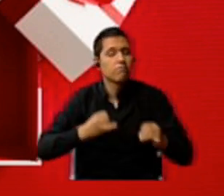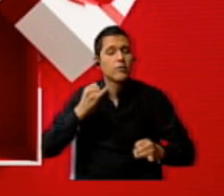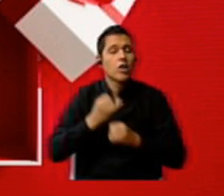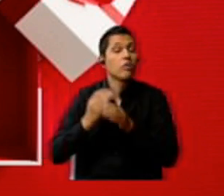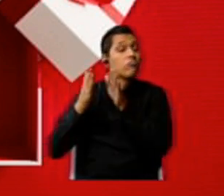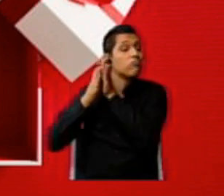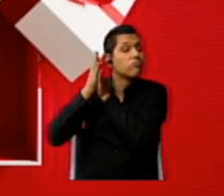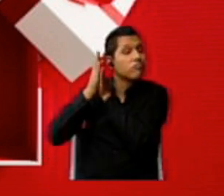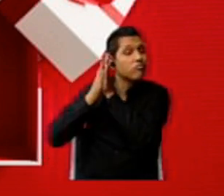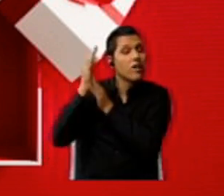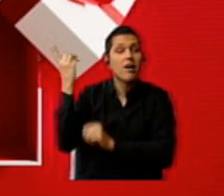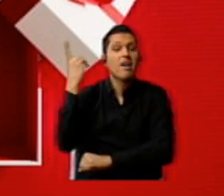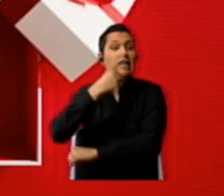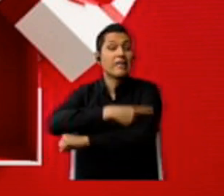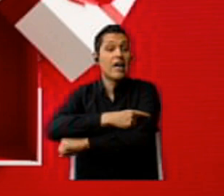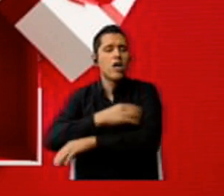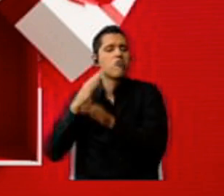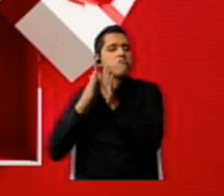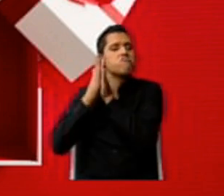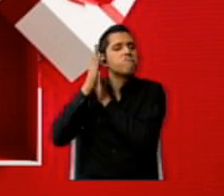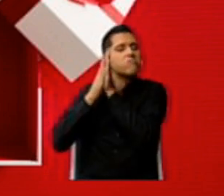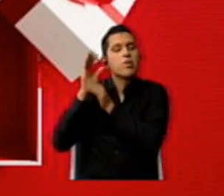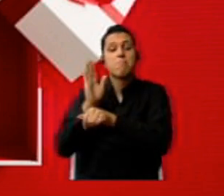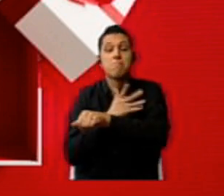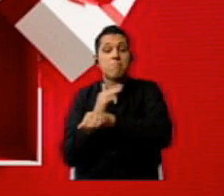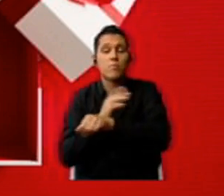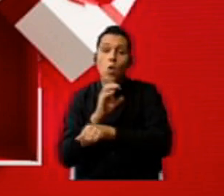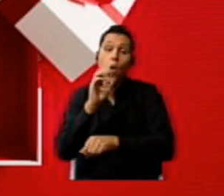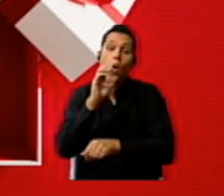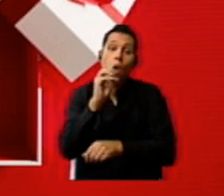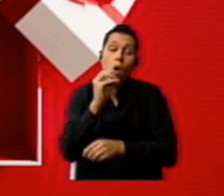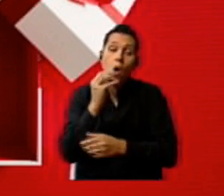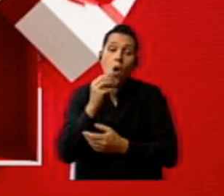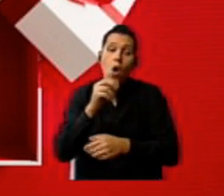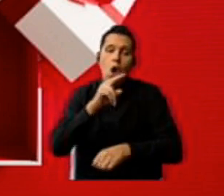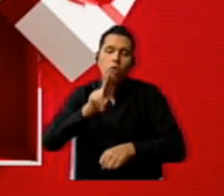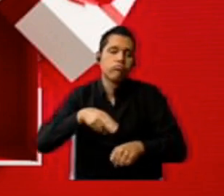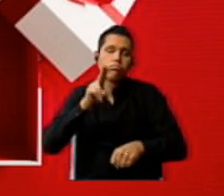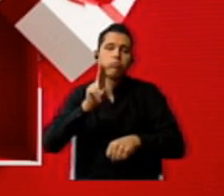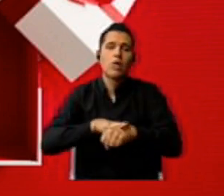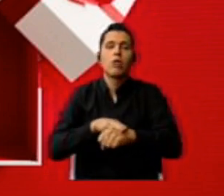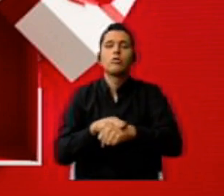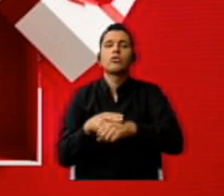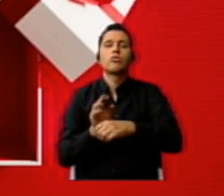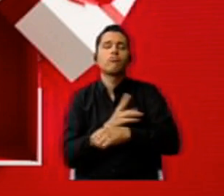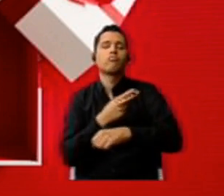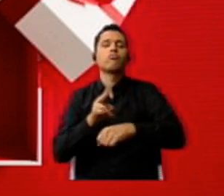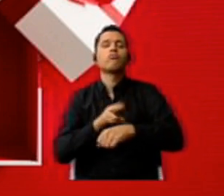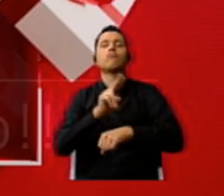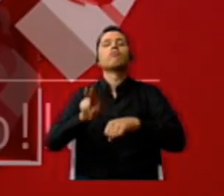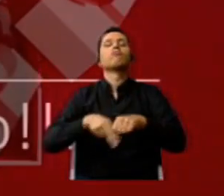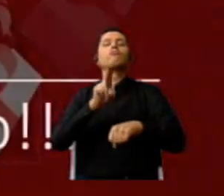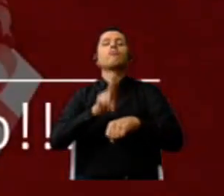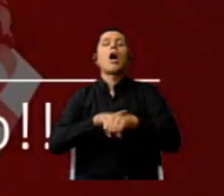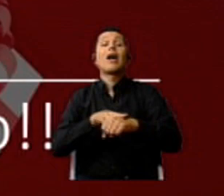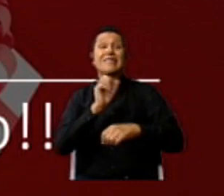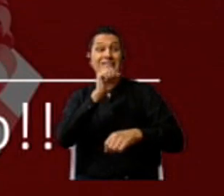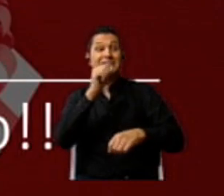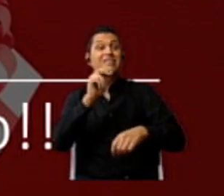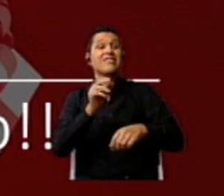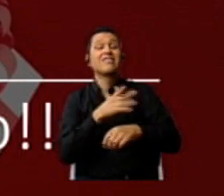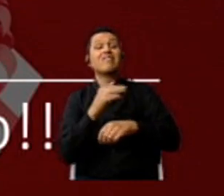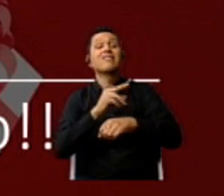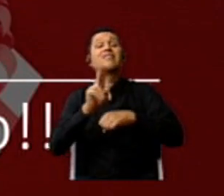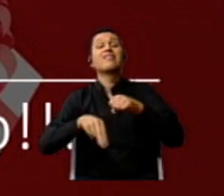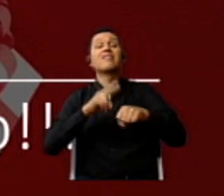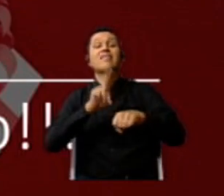Day? Reggae music or their national anthem? Oh, that's very easy. The national anthem.